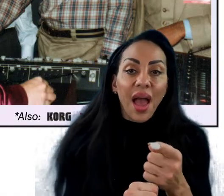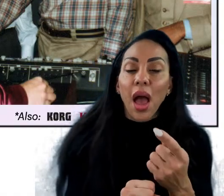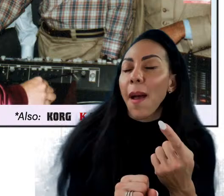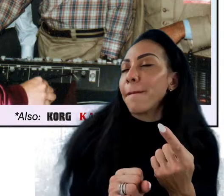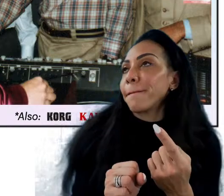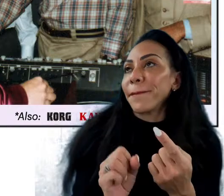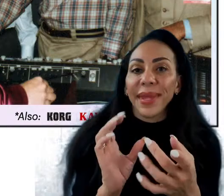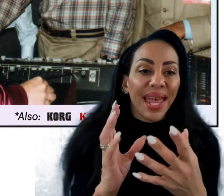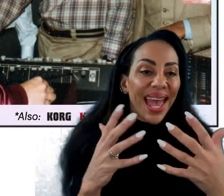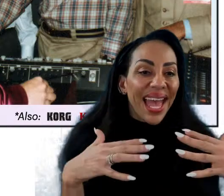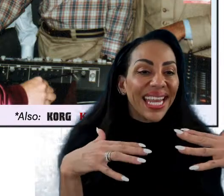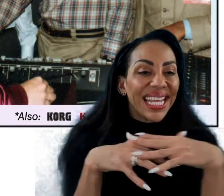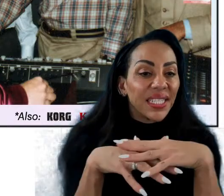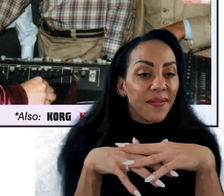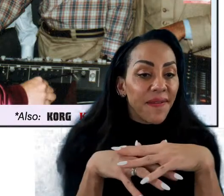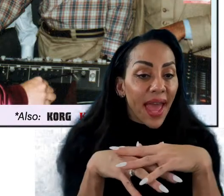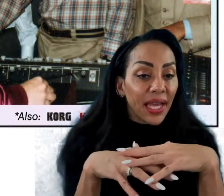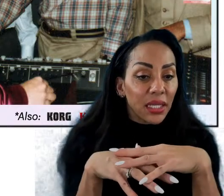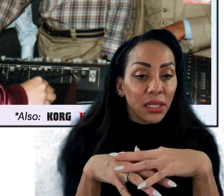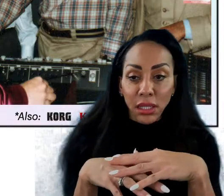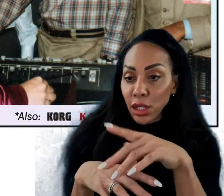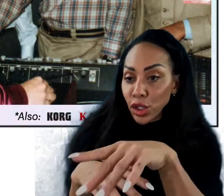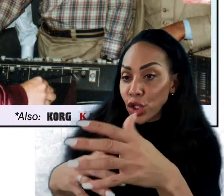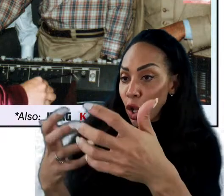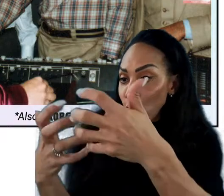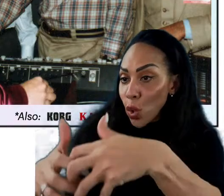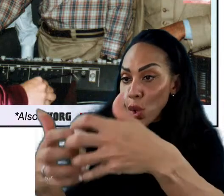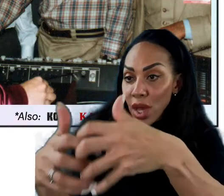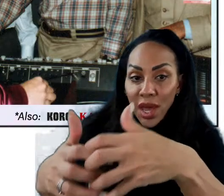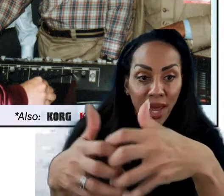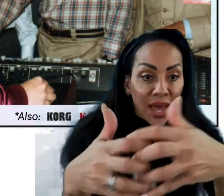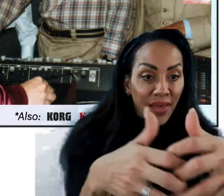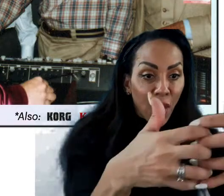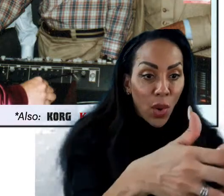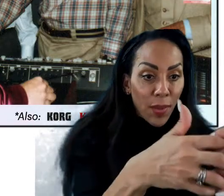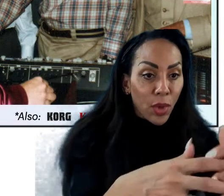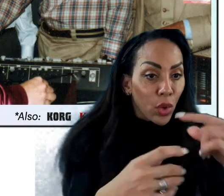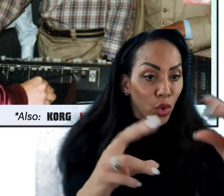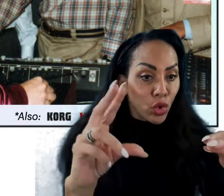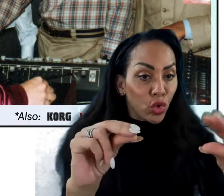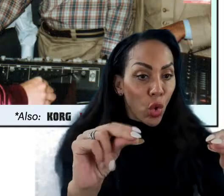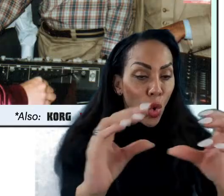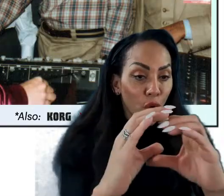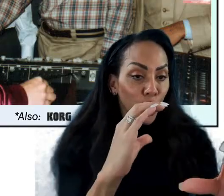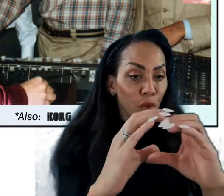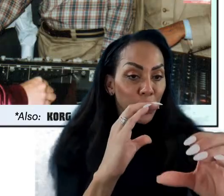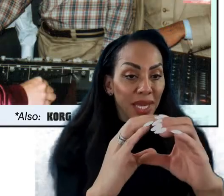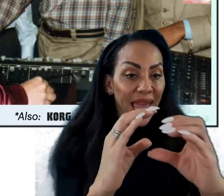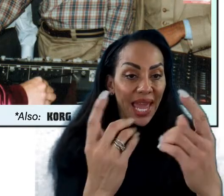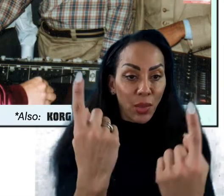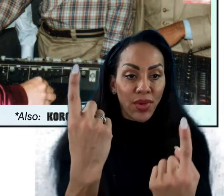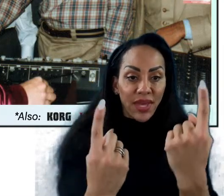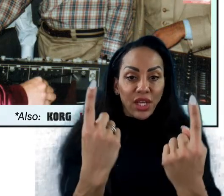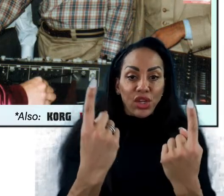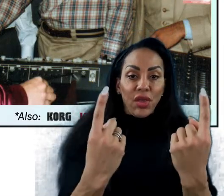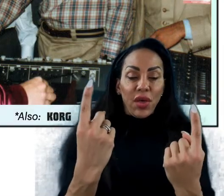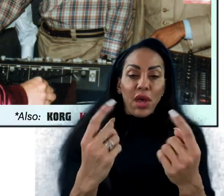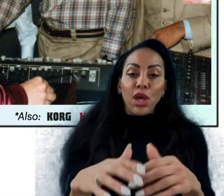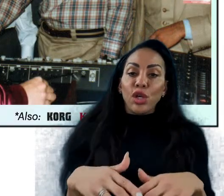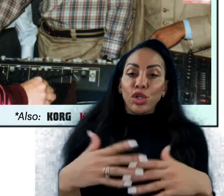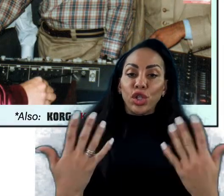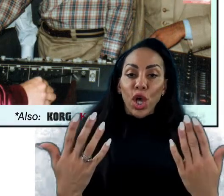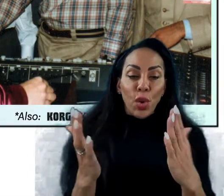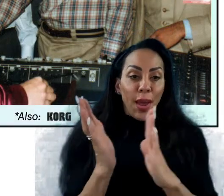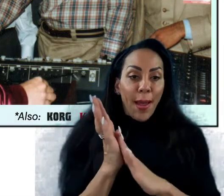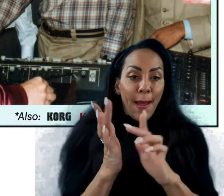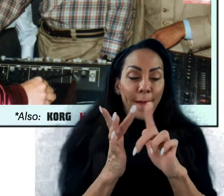another. And they invented MIDI, this musical instrument digital interface. So the basic idea of MIDI is that if you connect